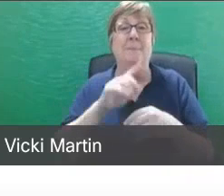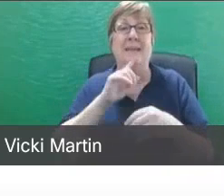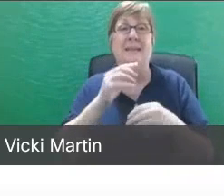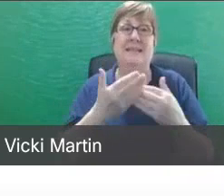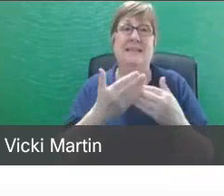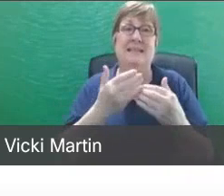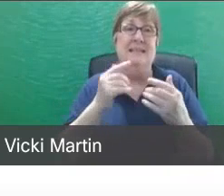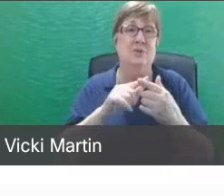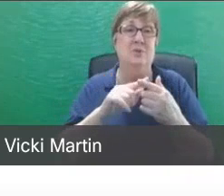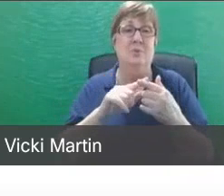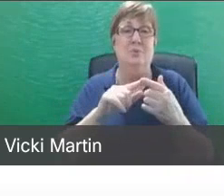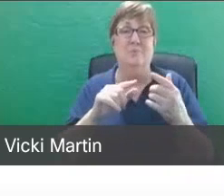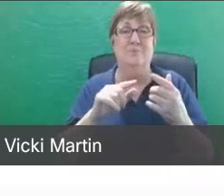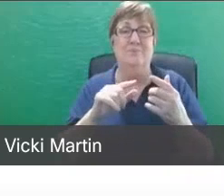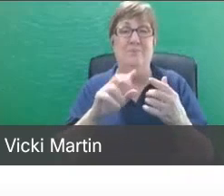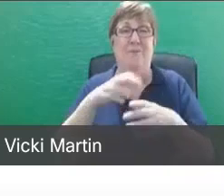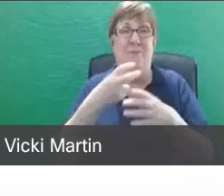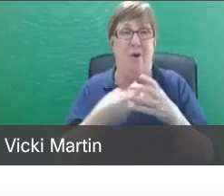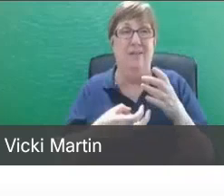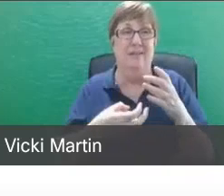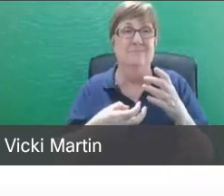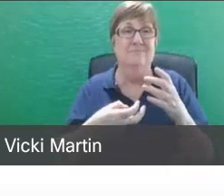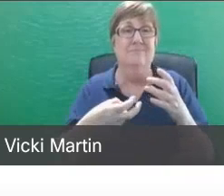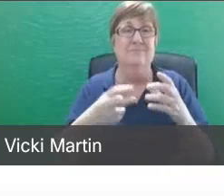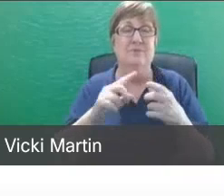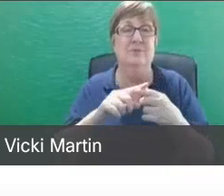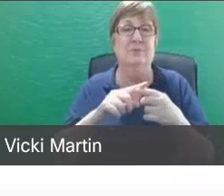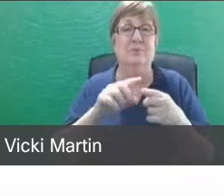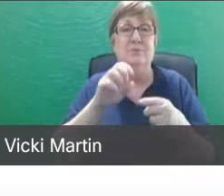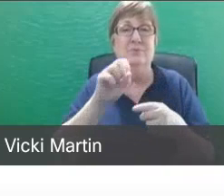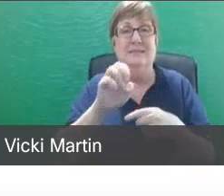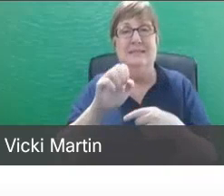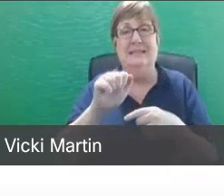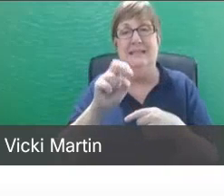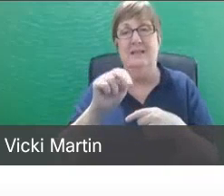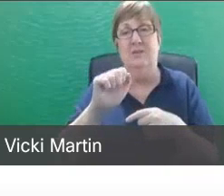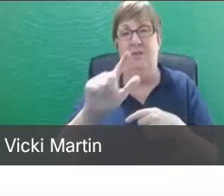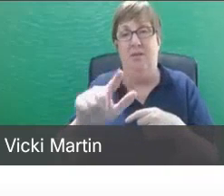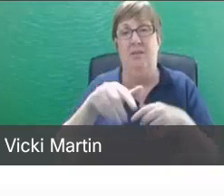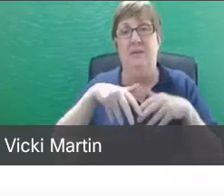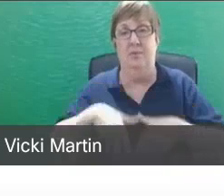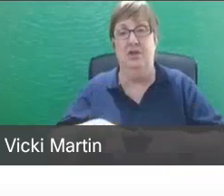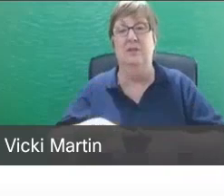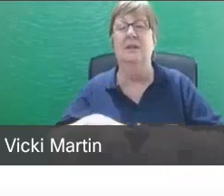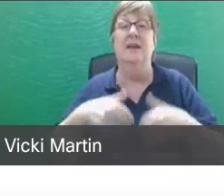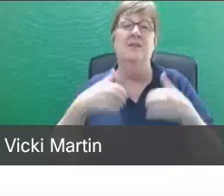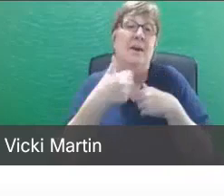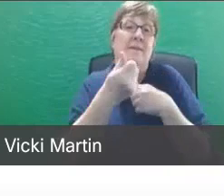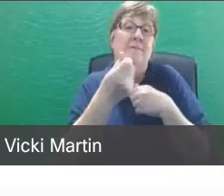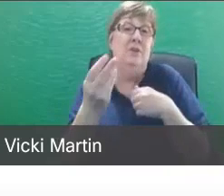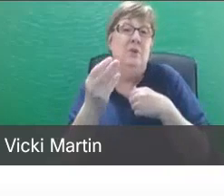depression. So I did want to put together just a few tips and tricks. It is something like the self-care that we had during